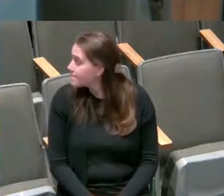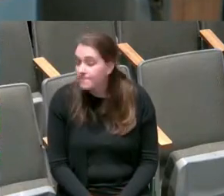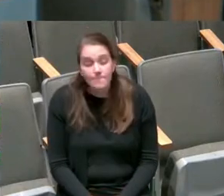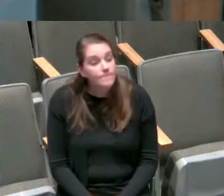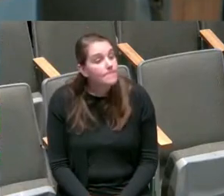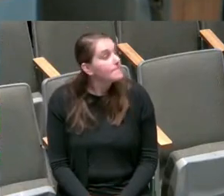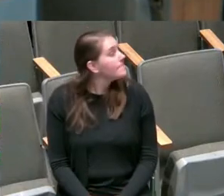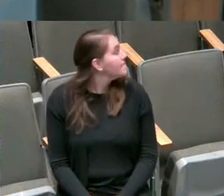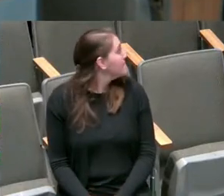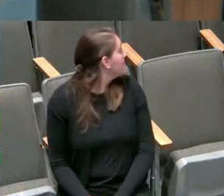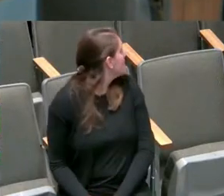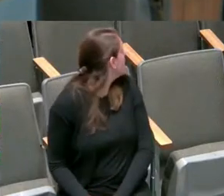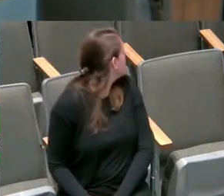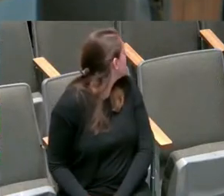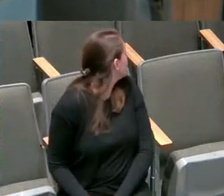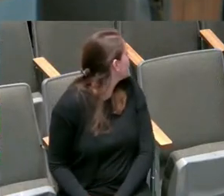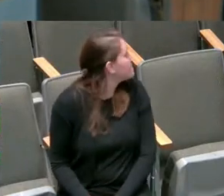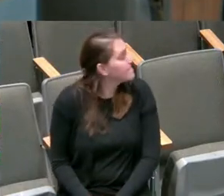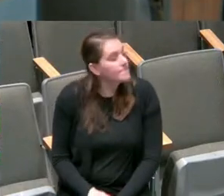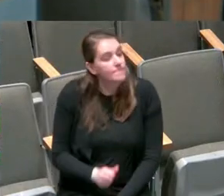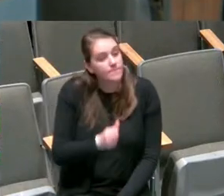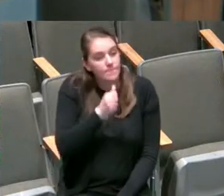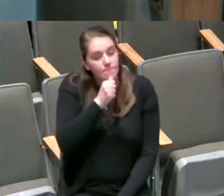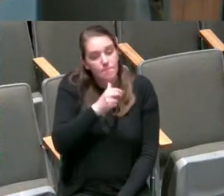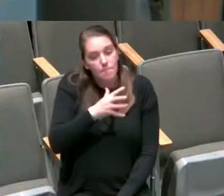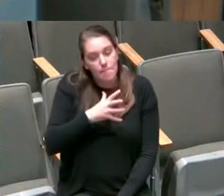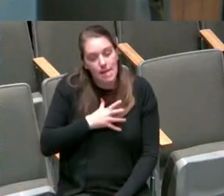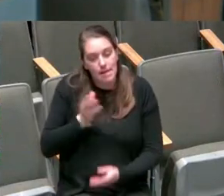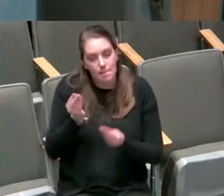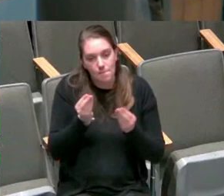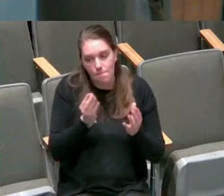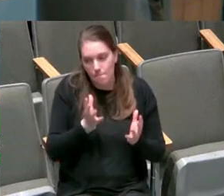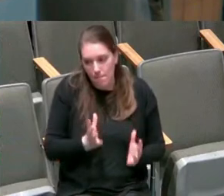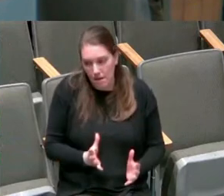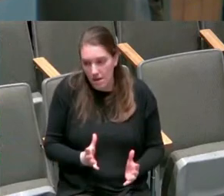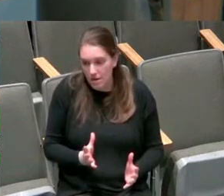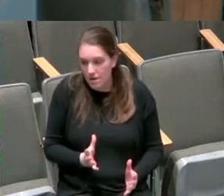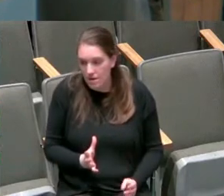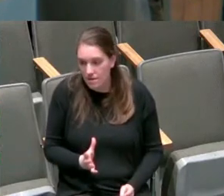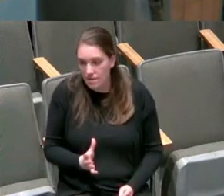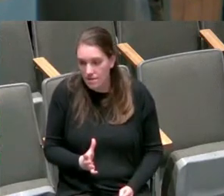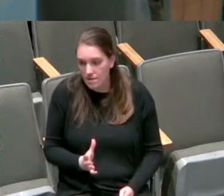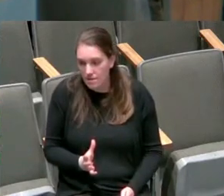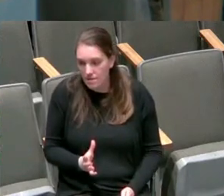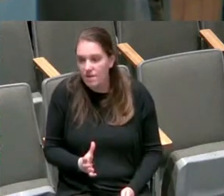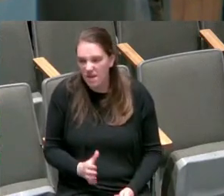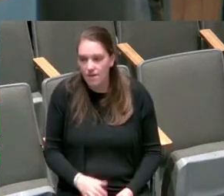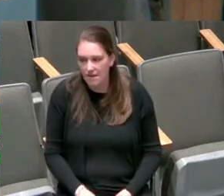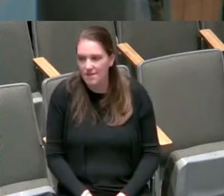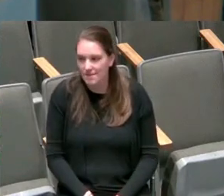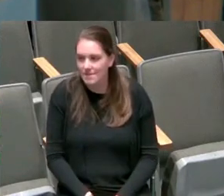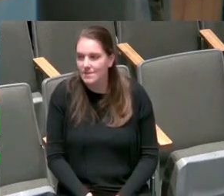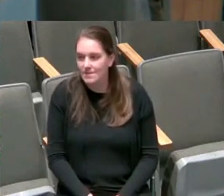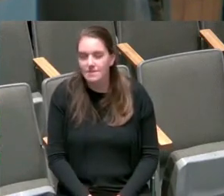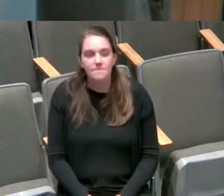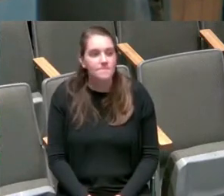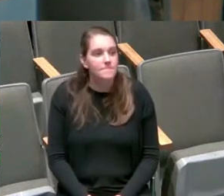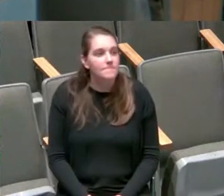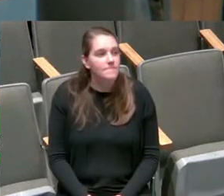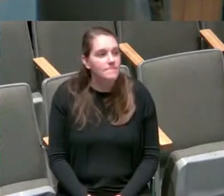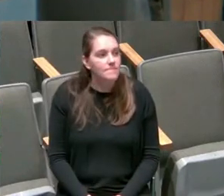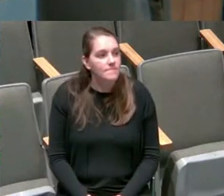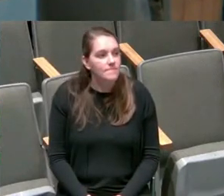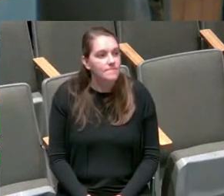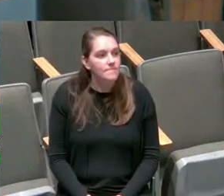moderator Ken weissmanel 145 Ash Street speaking as chair of the community preservation committee